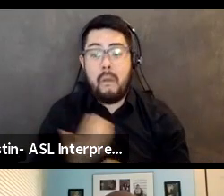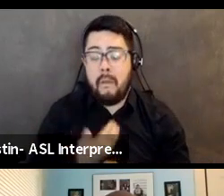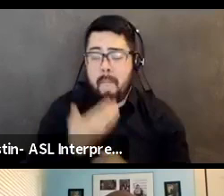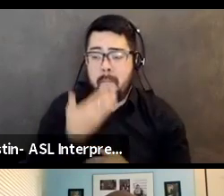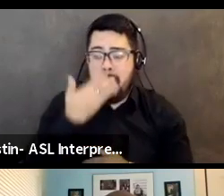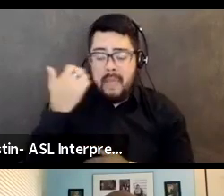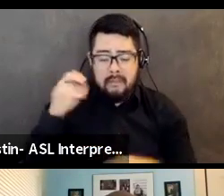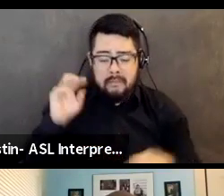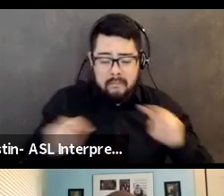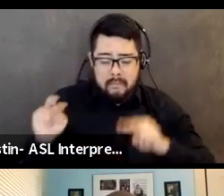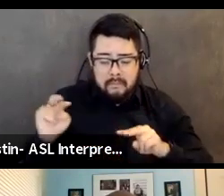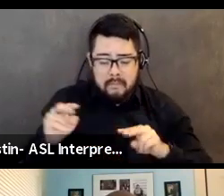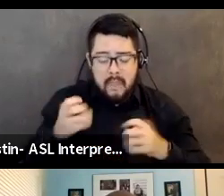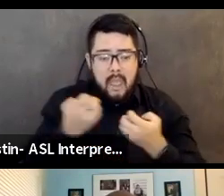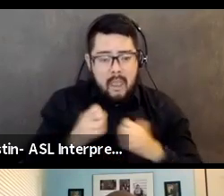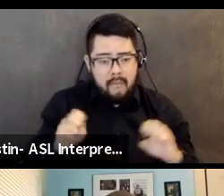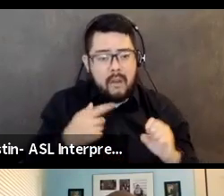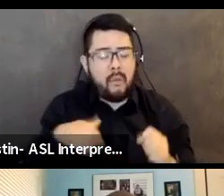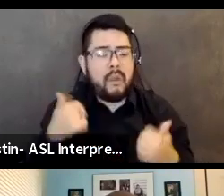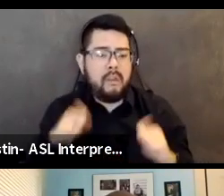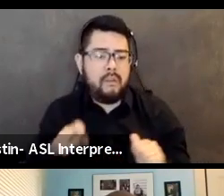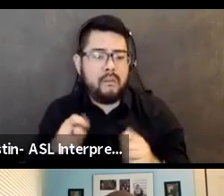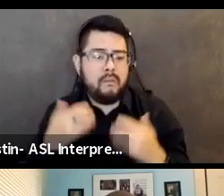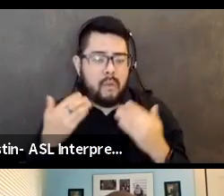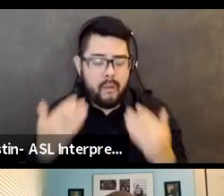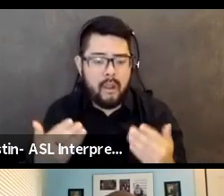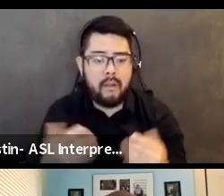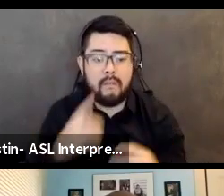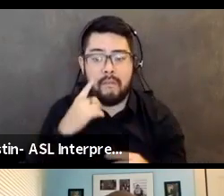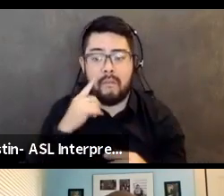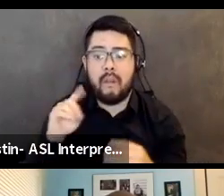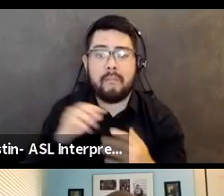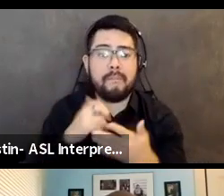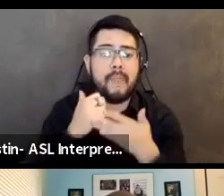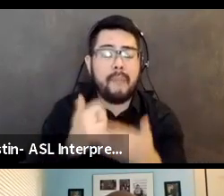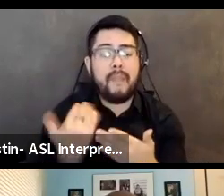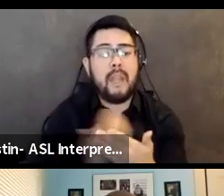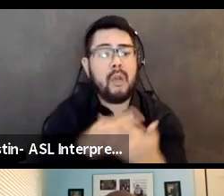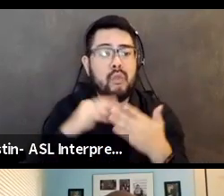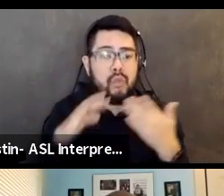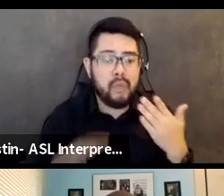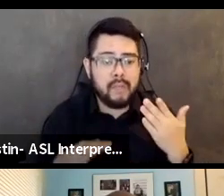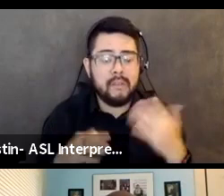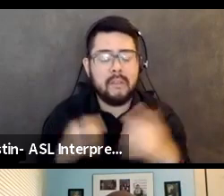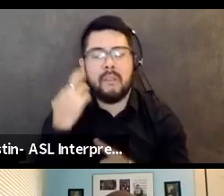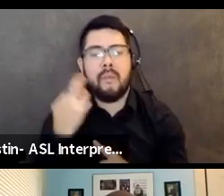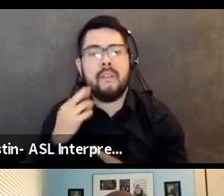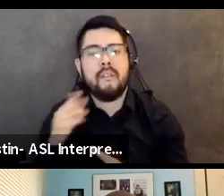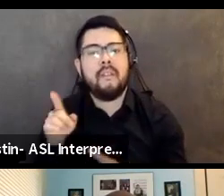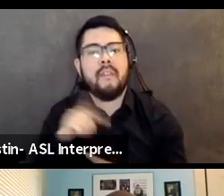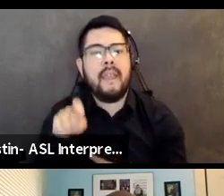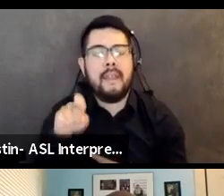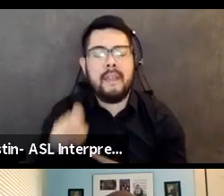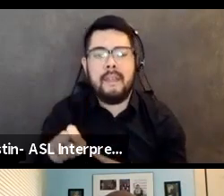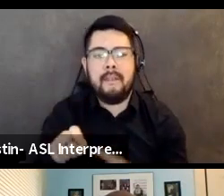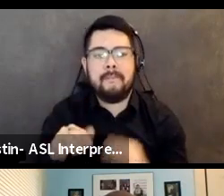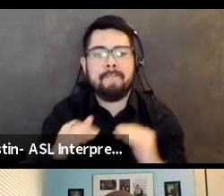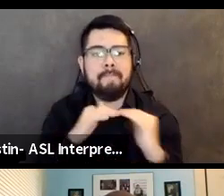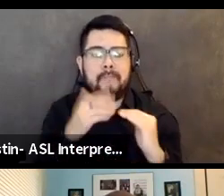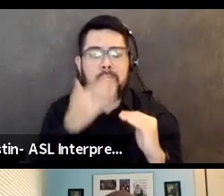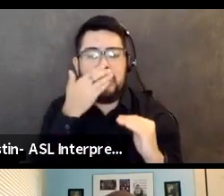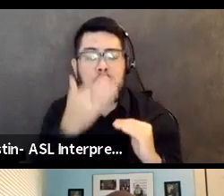can in order to address all the needs of our students so they can actually have a learning change a learning